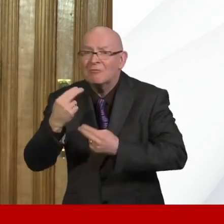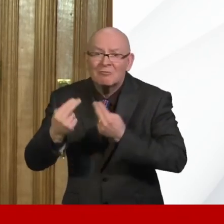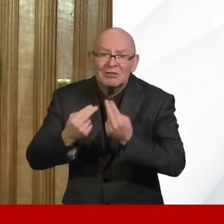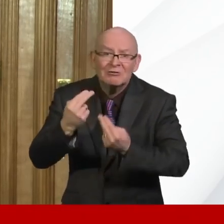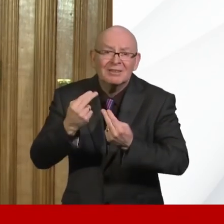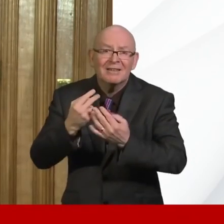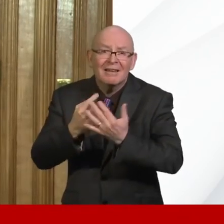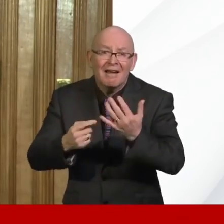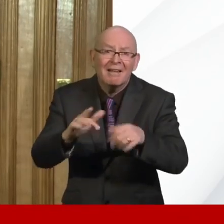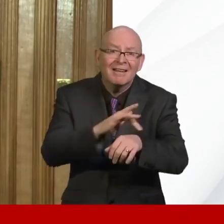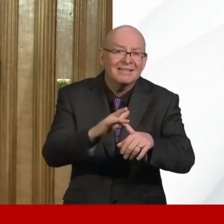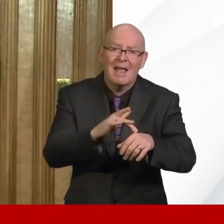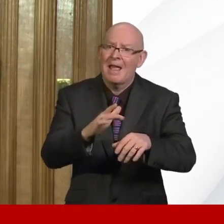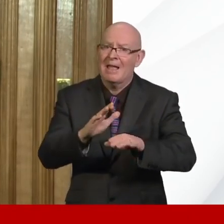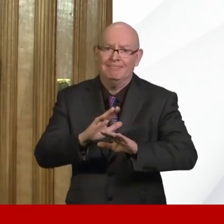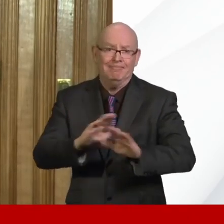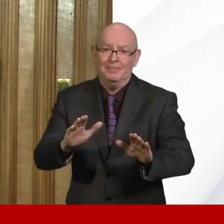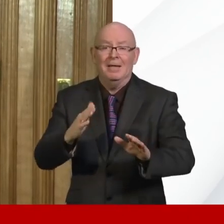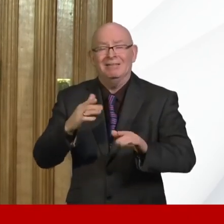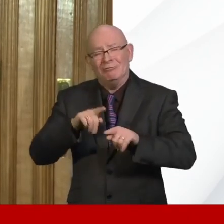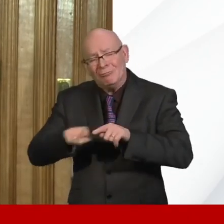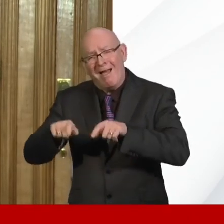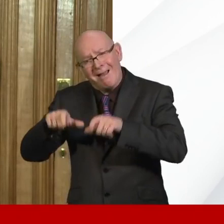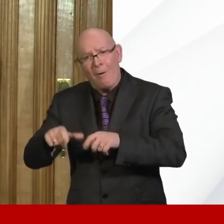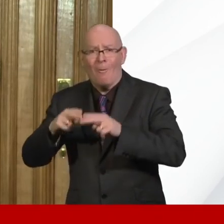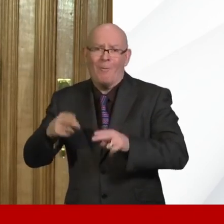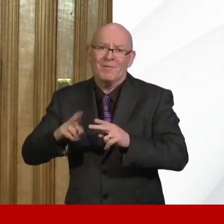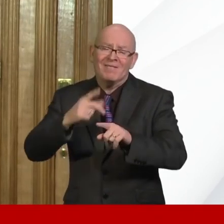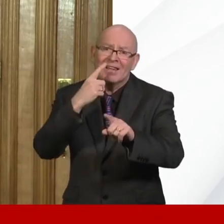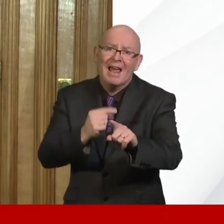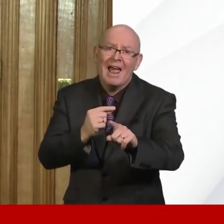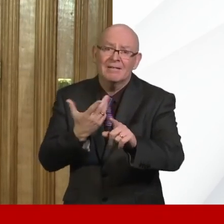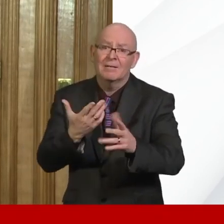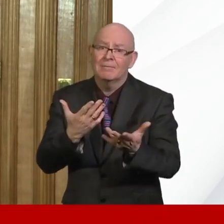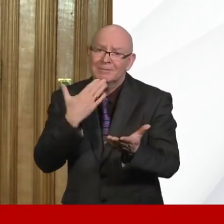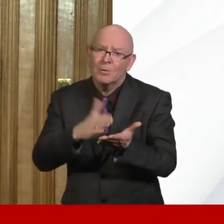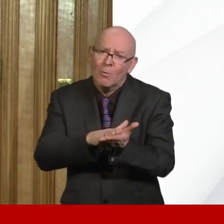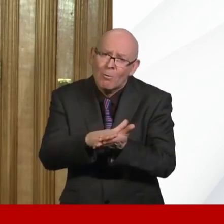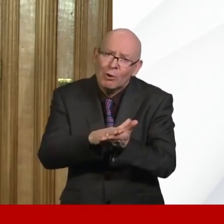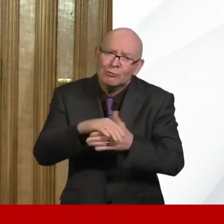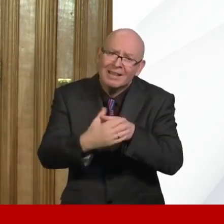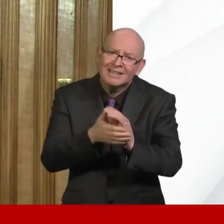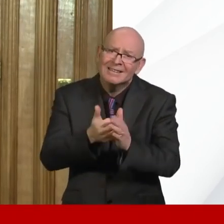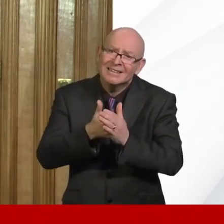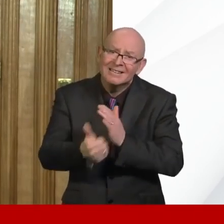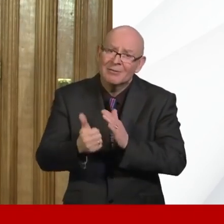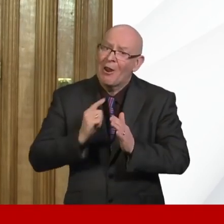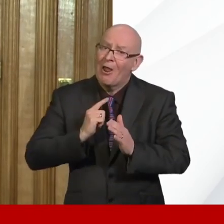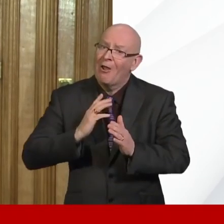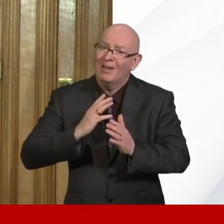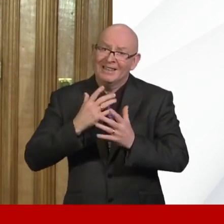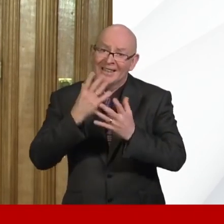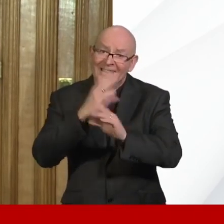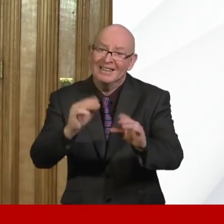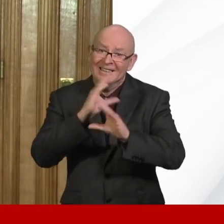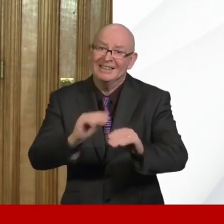rolled out so people get all the information we need to protect ourselves and others. We're asking